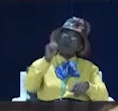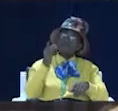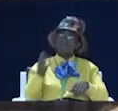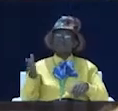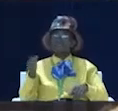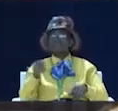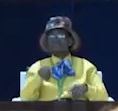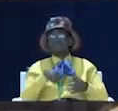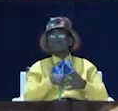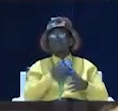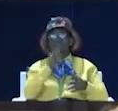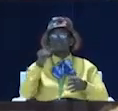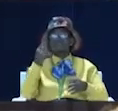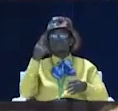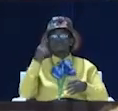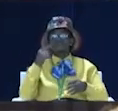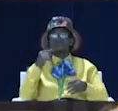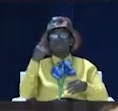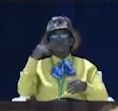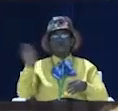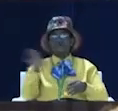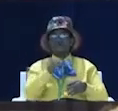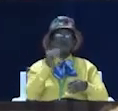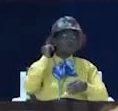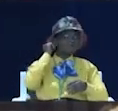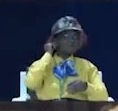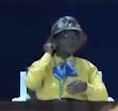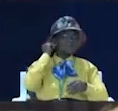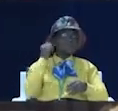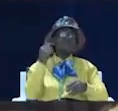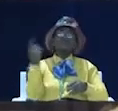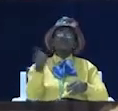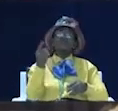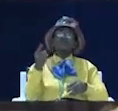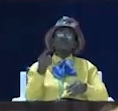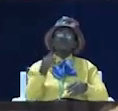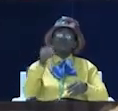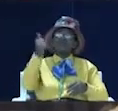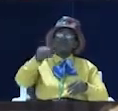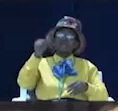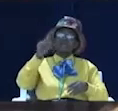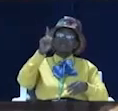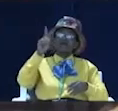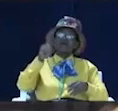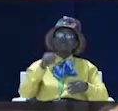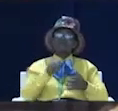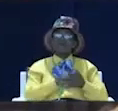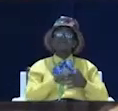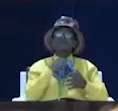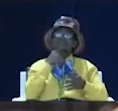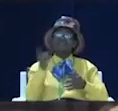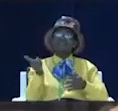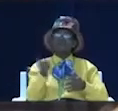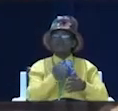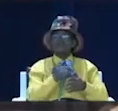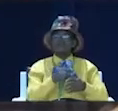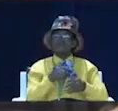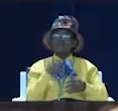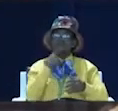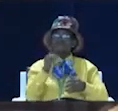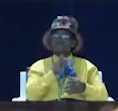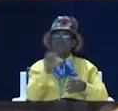Anyone who's prophesying now, telling you this is a fellow who will win, this is a fellow who is deceiving you.